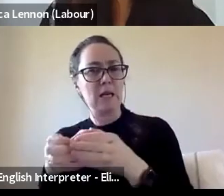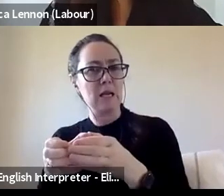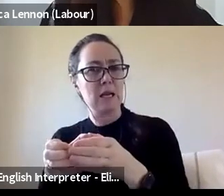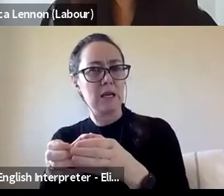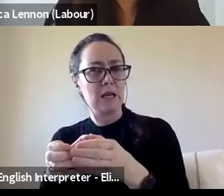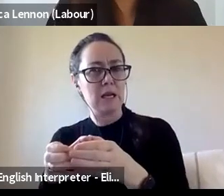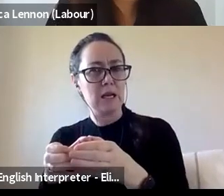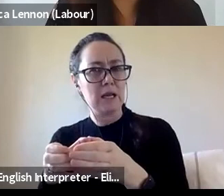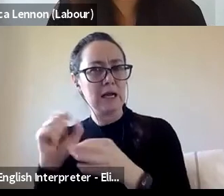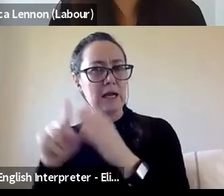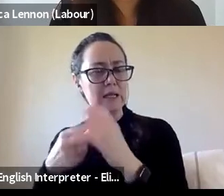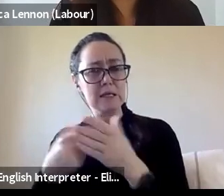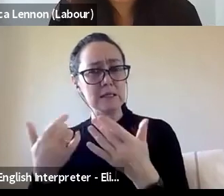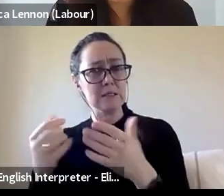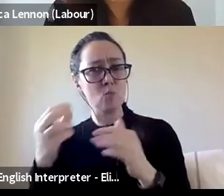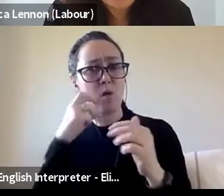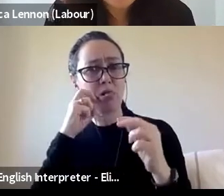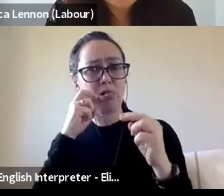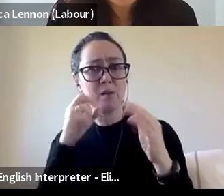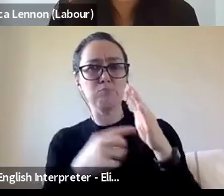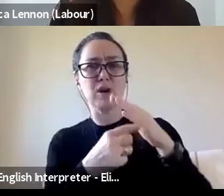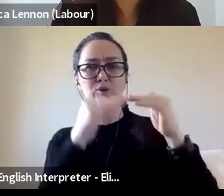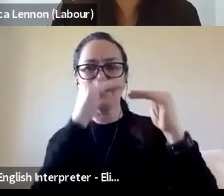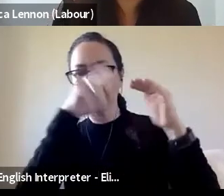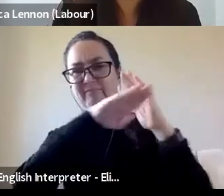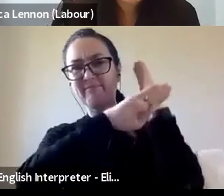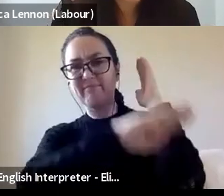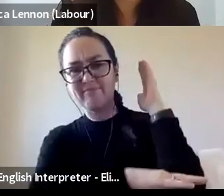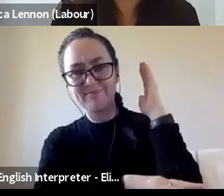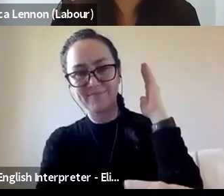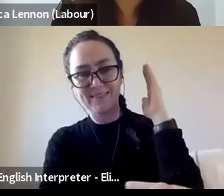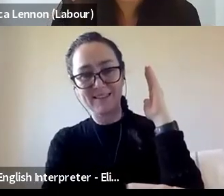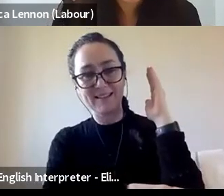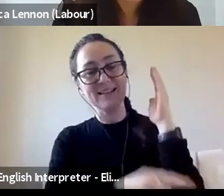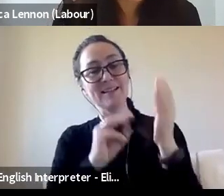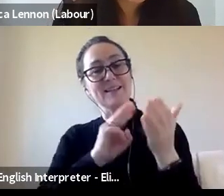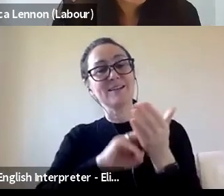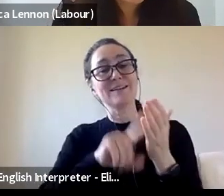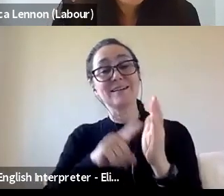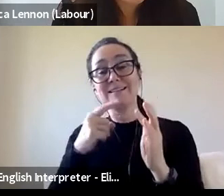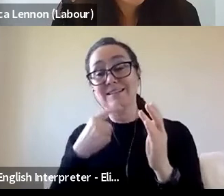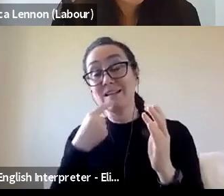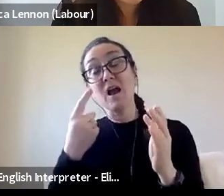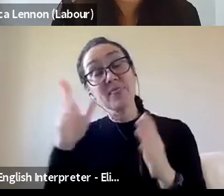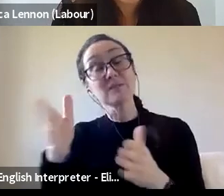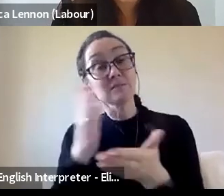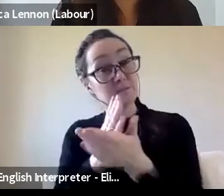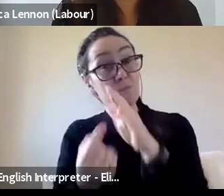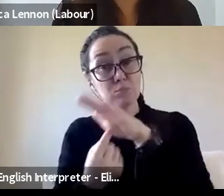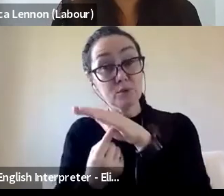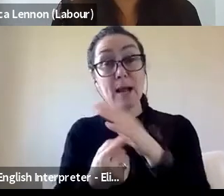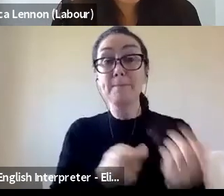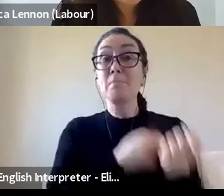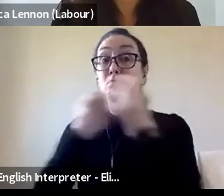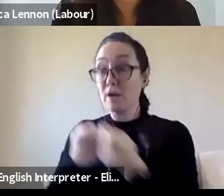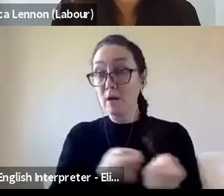if that's okay. So I would prioritise chronic pain, Penny, and I also would say, and I've raised this with ministers over recent months, is that for